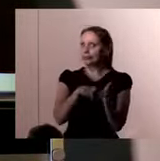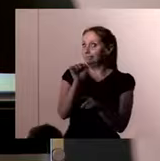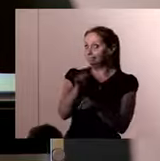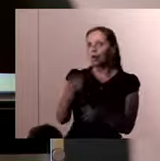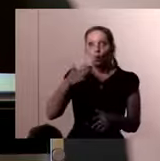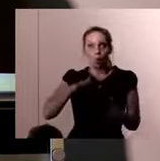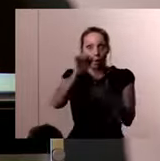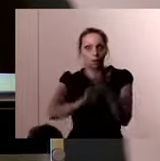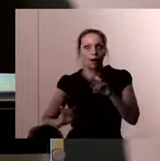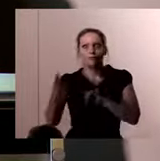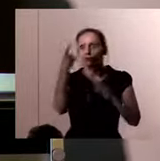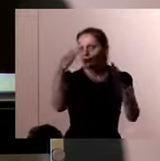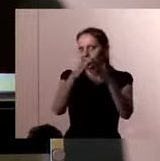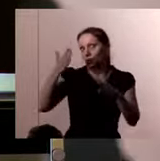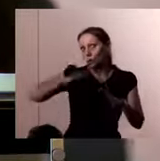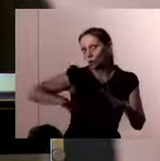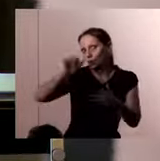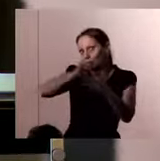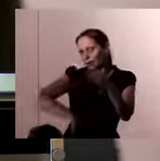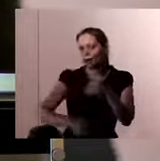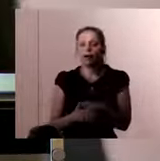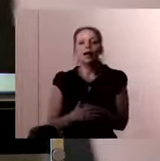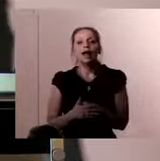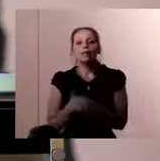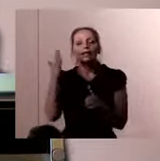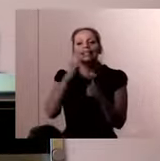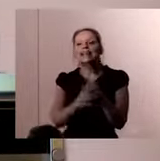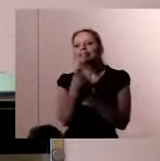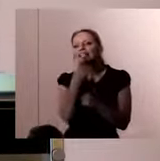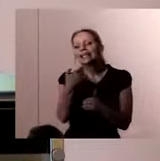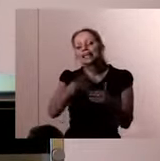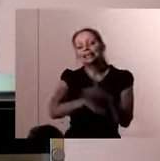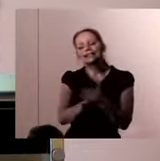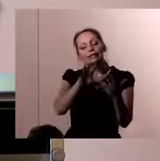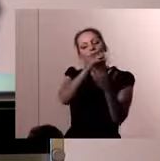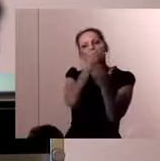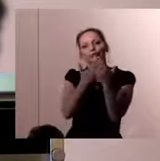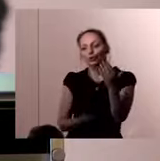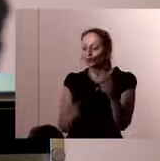their first home." Nowhere in the article does it mention that this young man is a real estate agent.